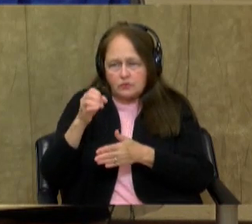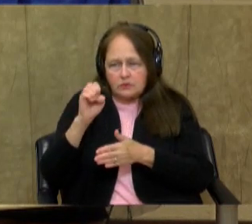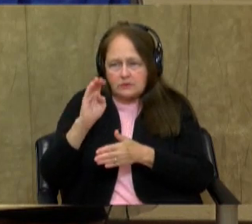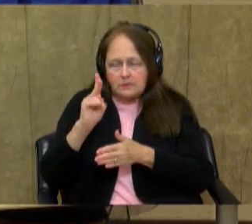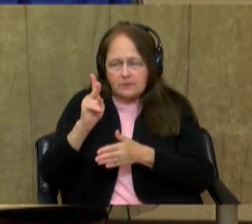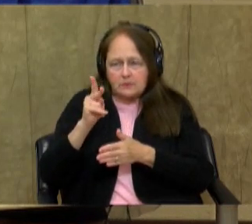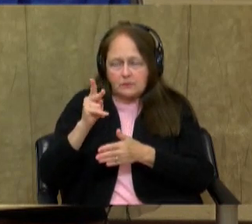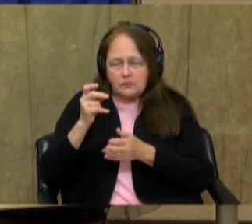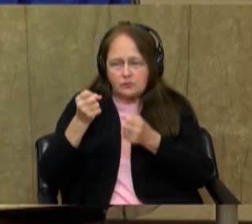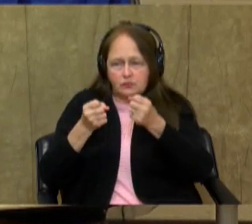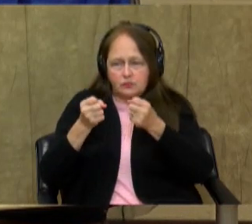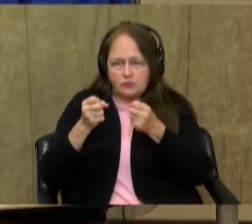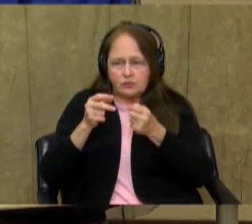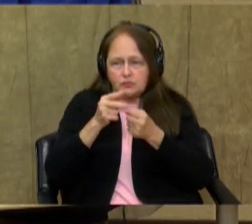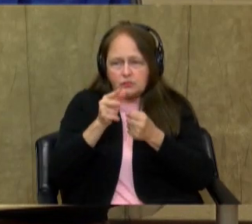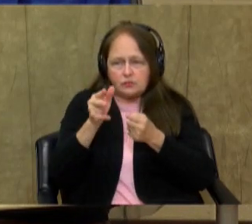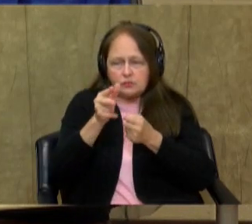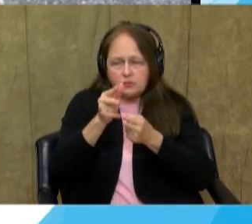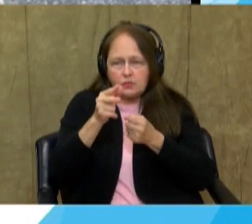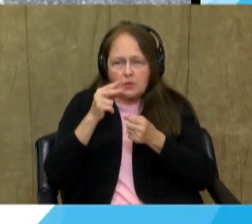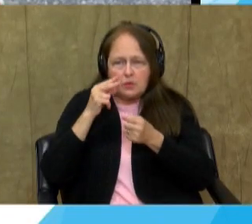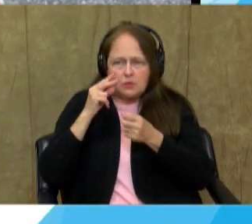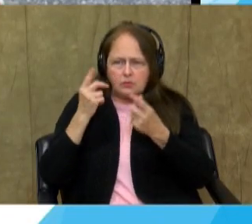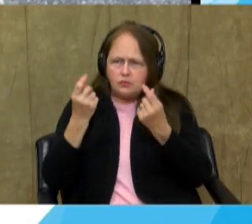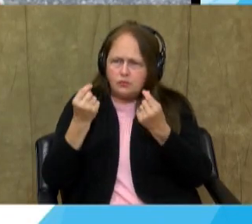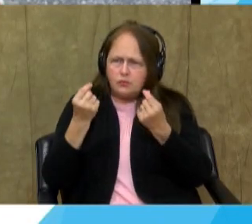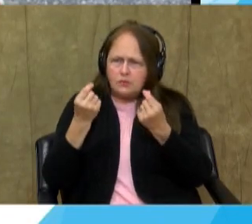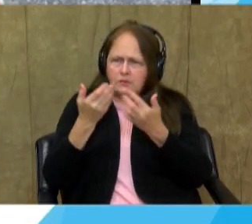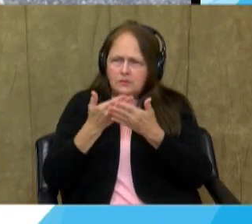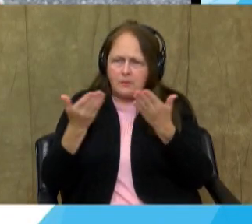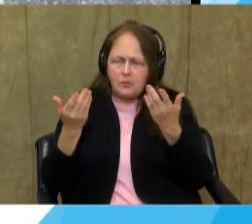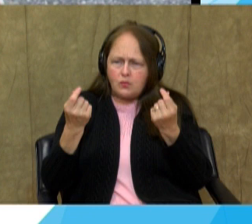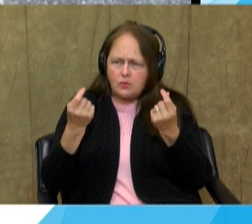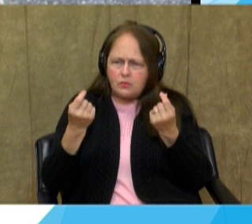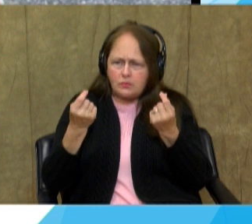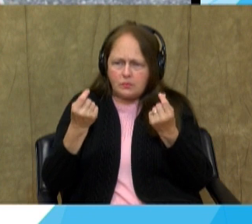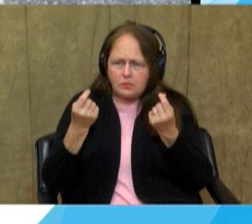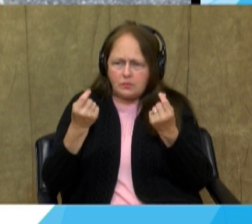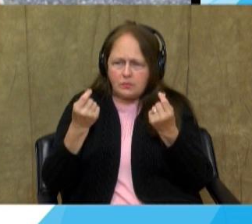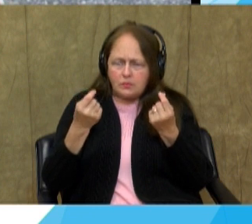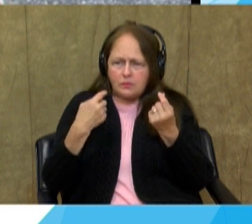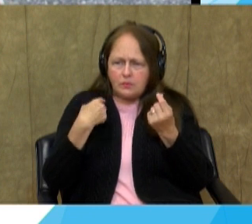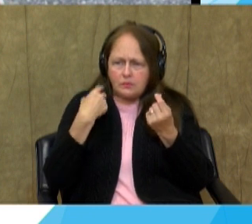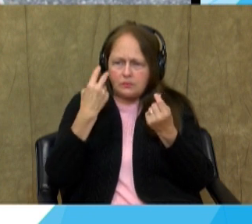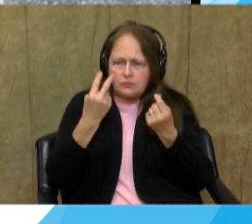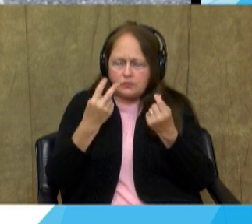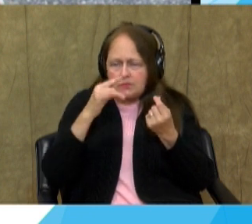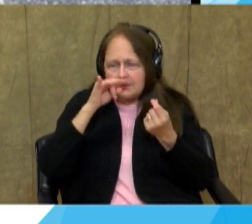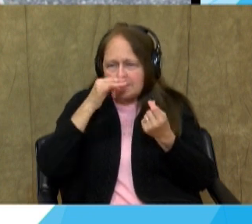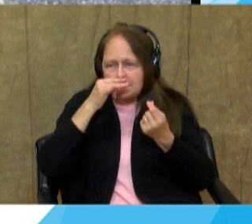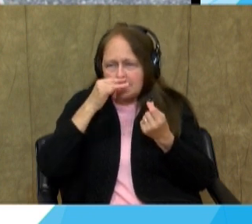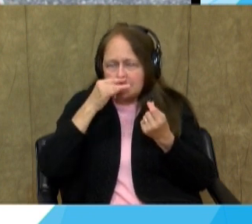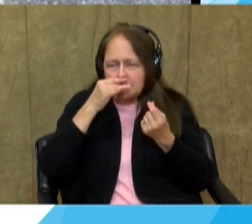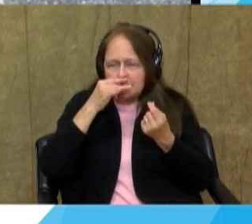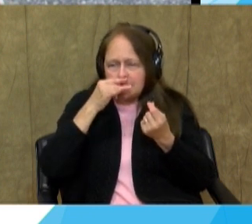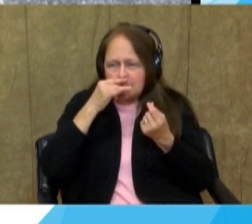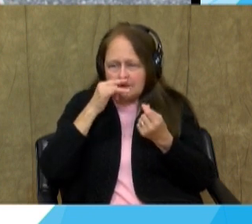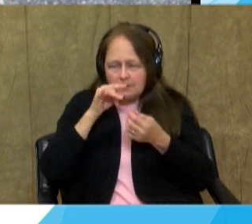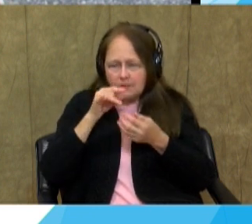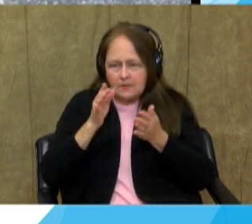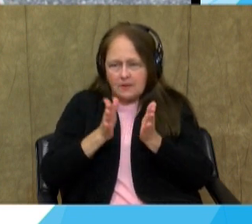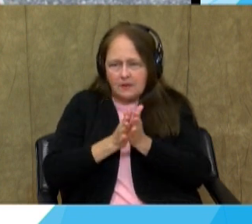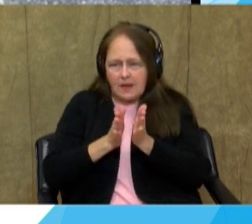People kind of standing around watching. They're doing something. And down here at the bottom, you got two little kids. She's